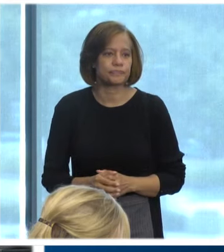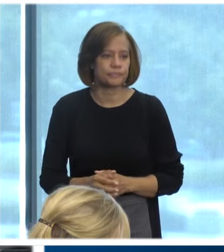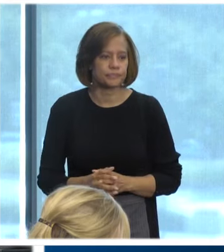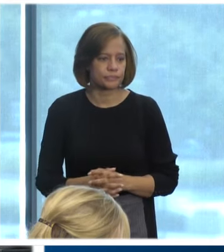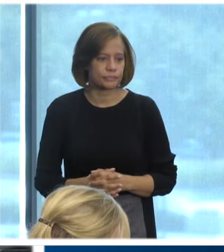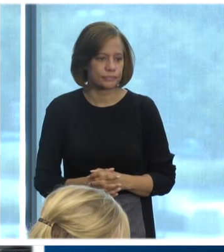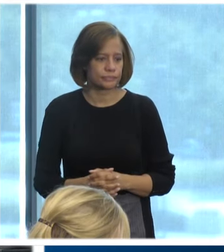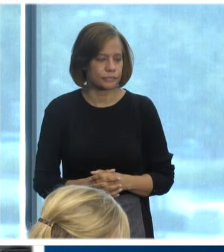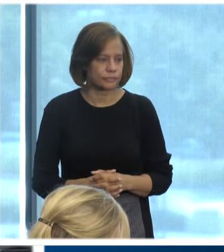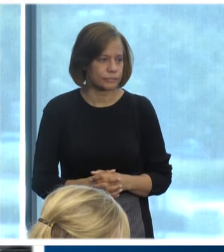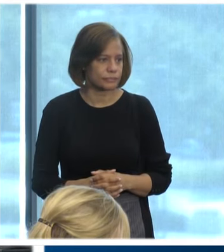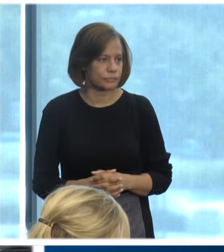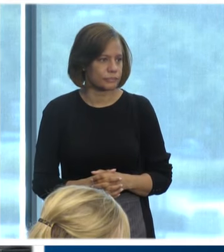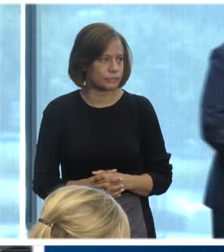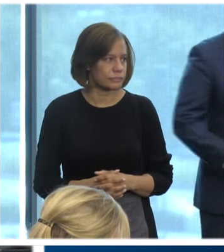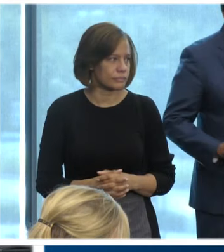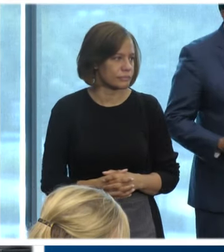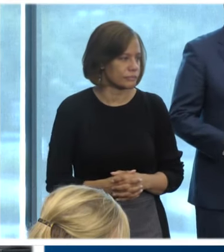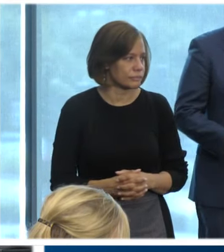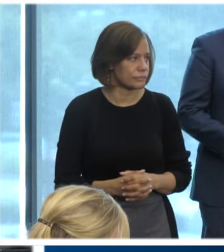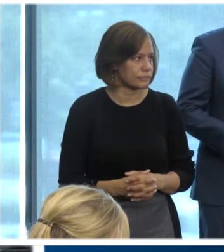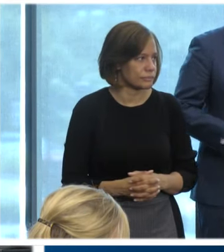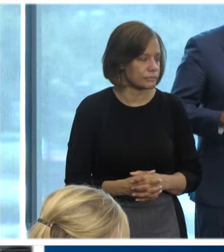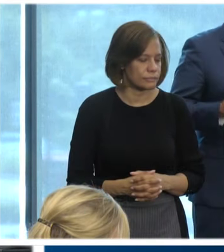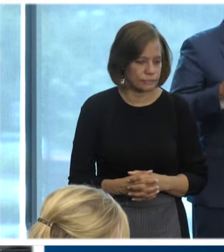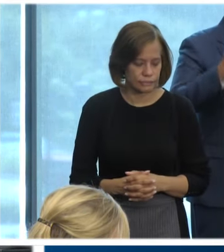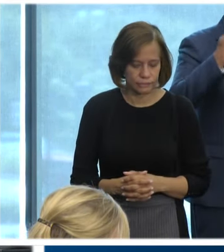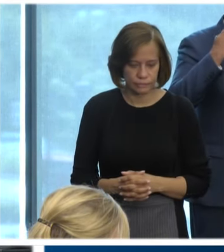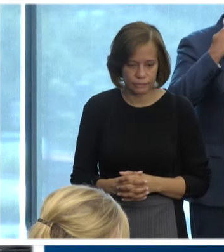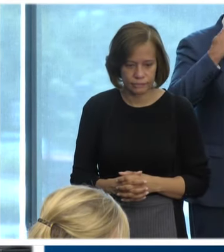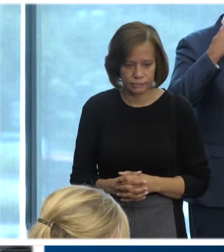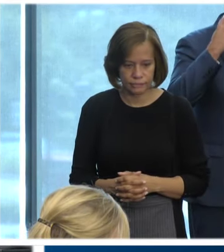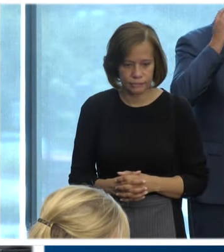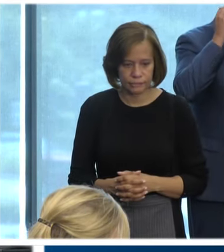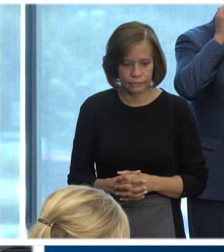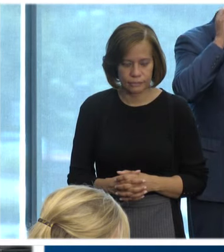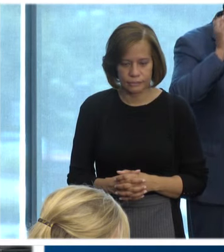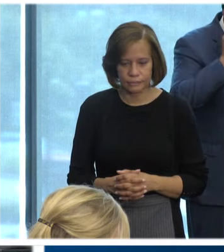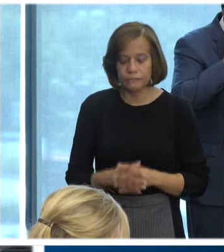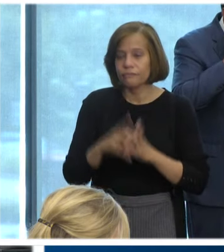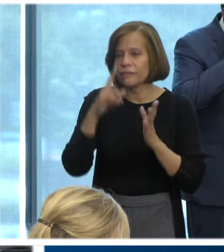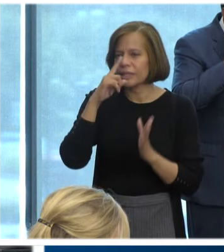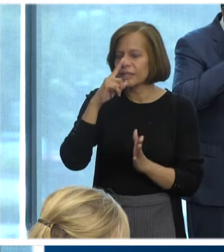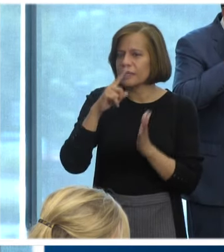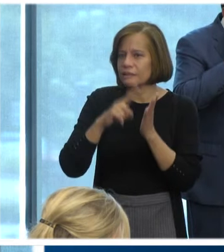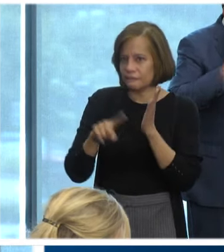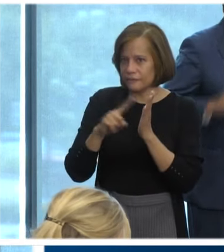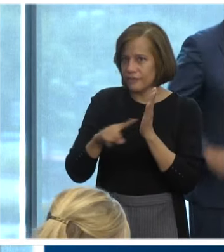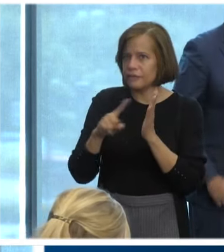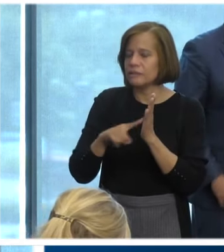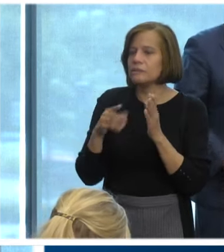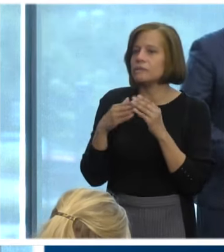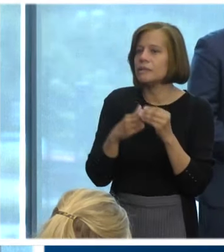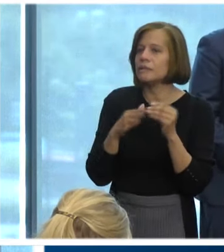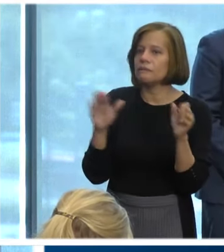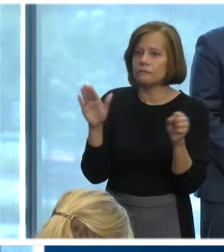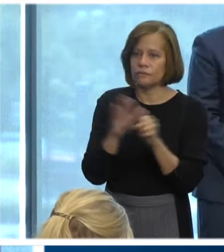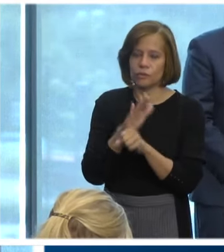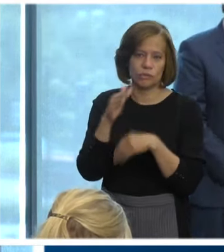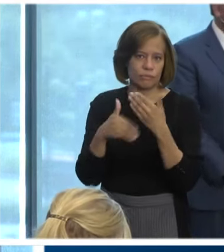that. Director. Sure. The investigations were led, the entire process,